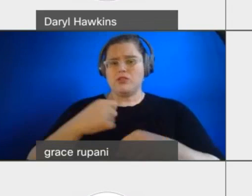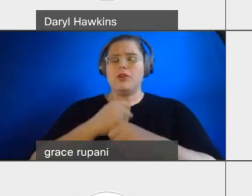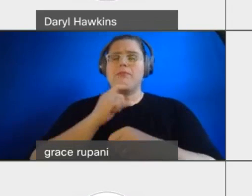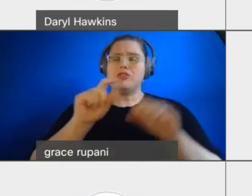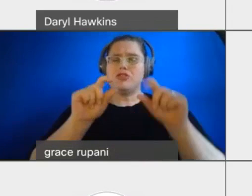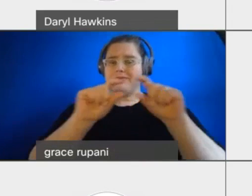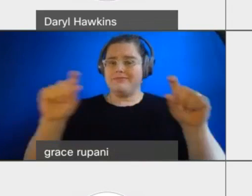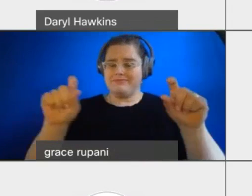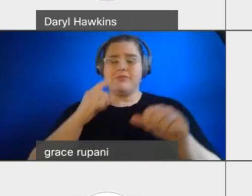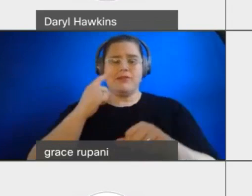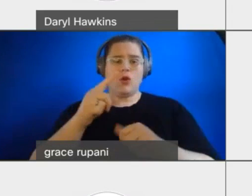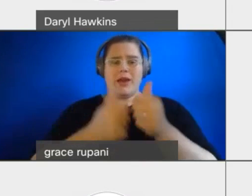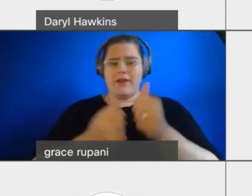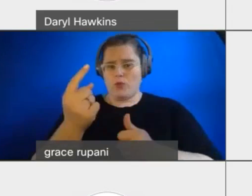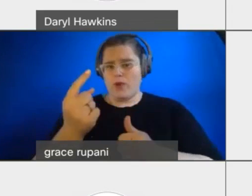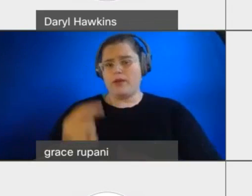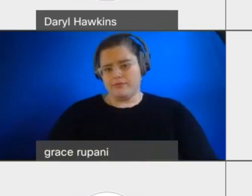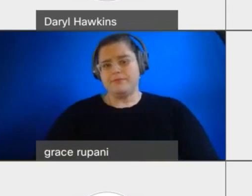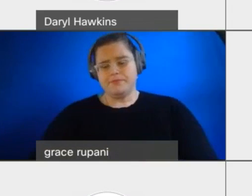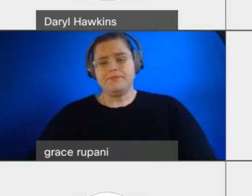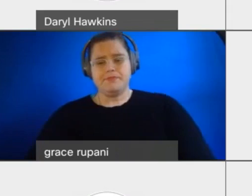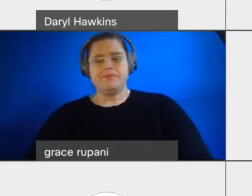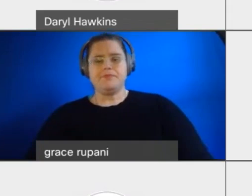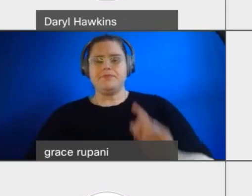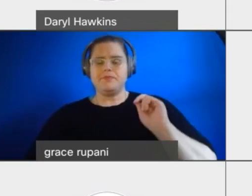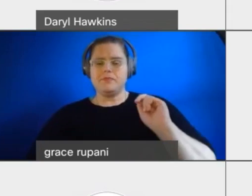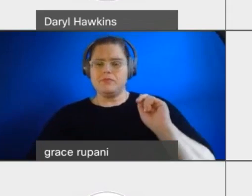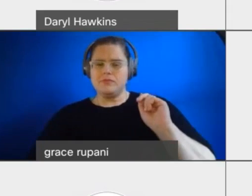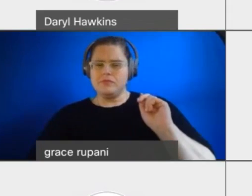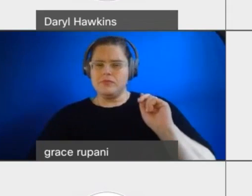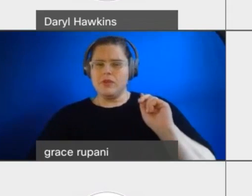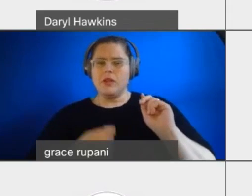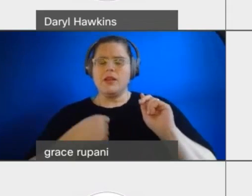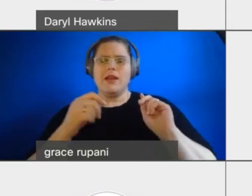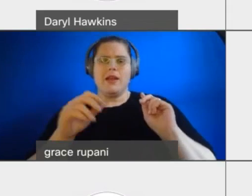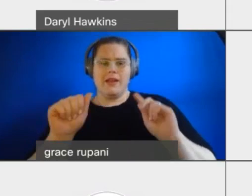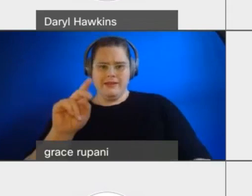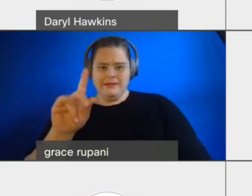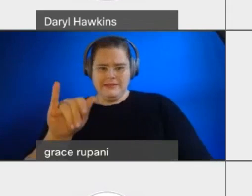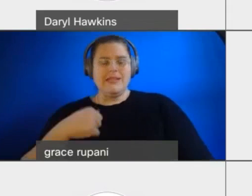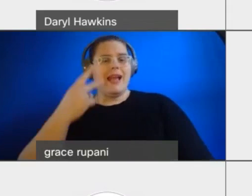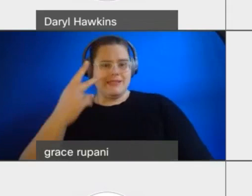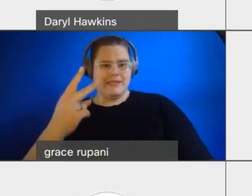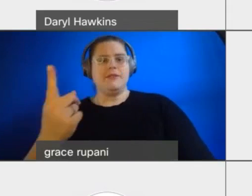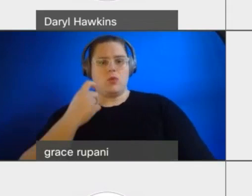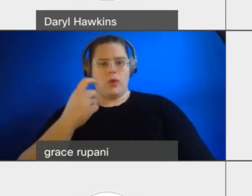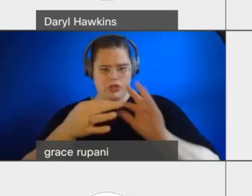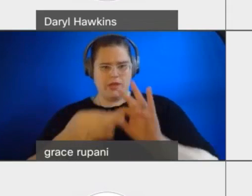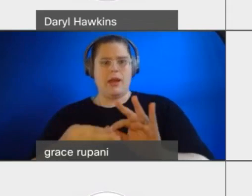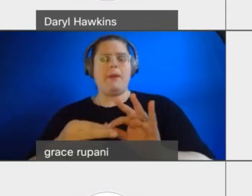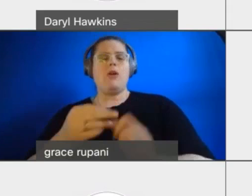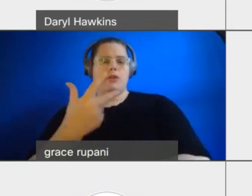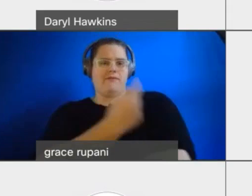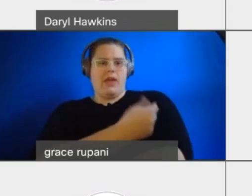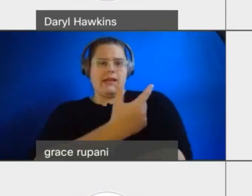see there's a question regarding the vaccine distribution in the district. We are working with